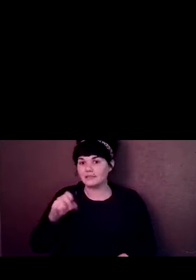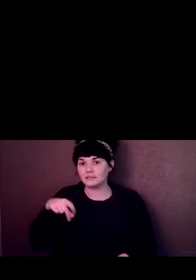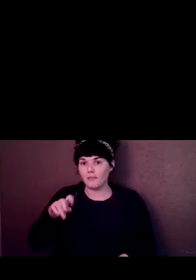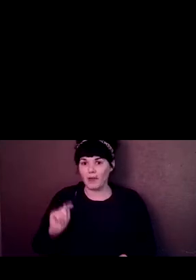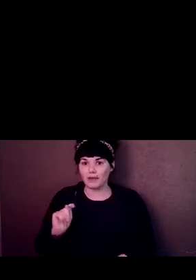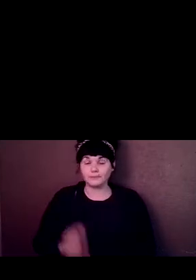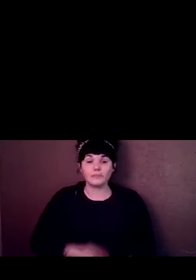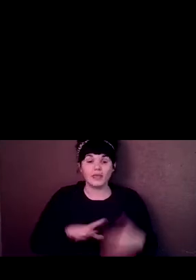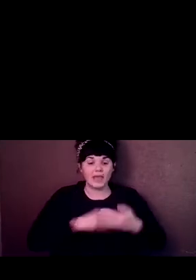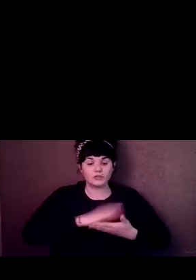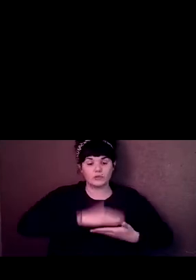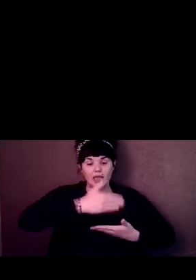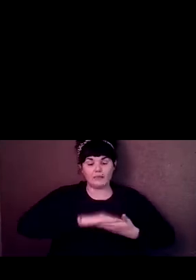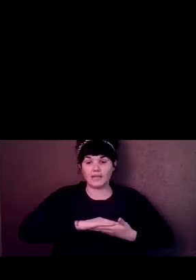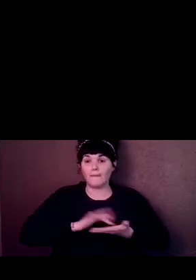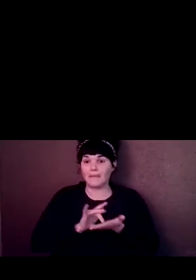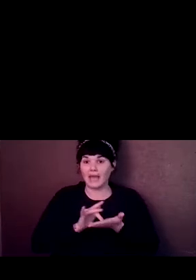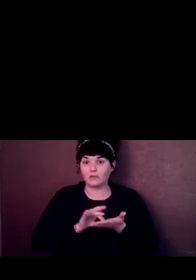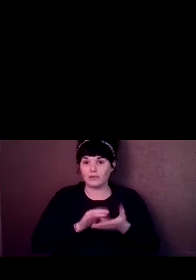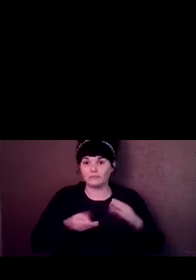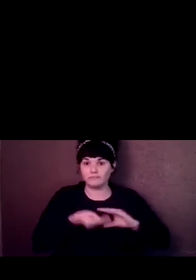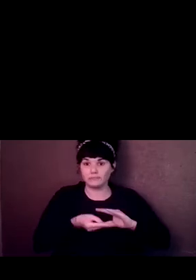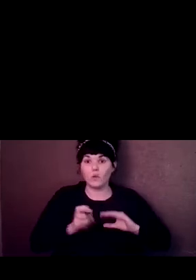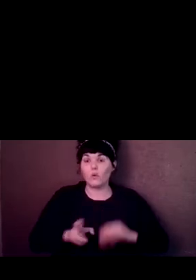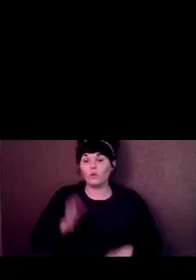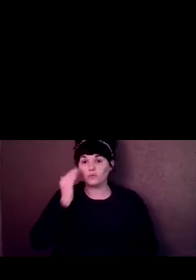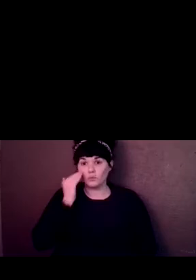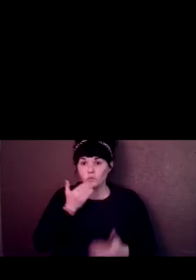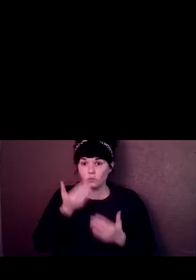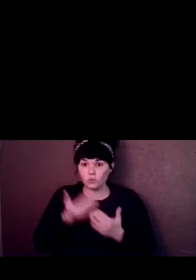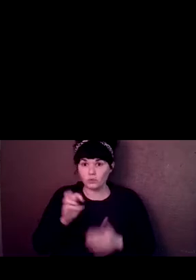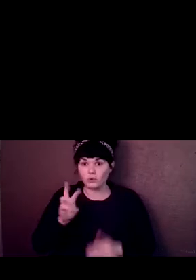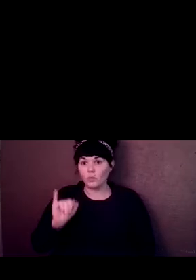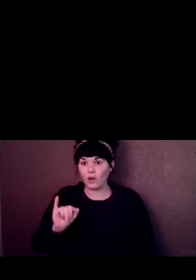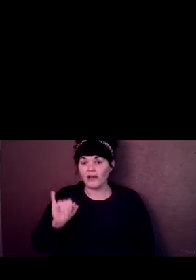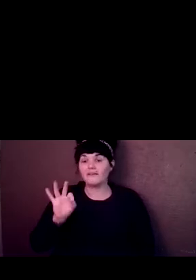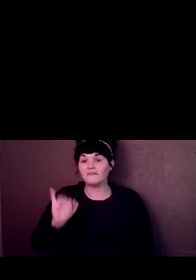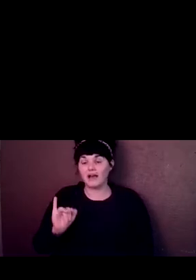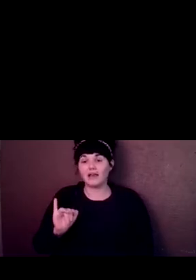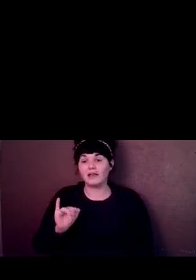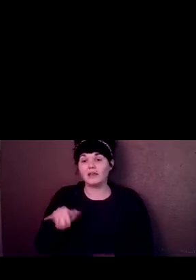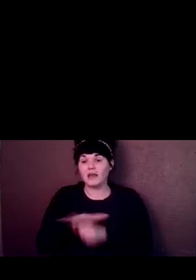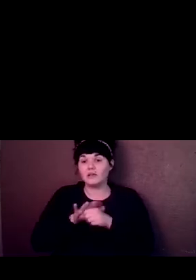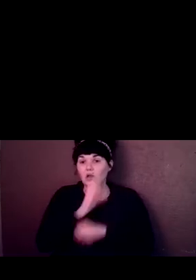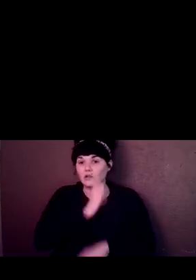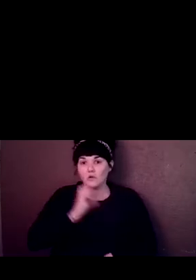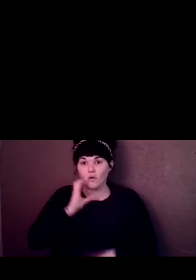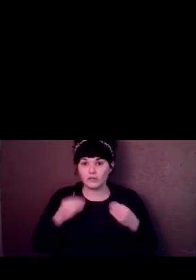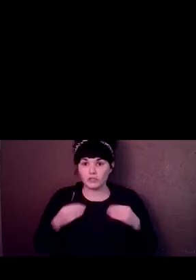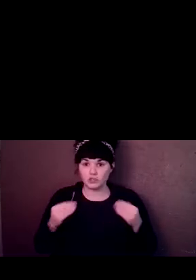battery, or know the good Wi-Fi at a local coffee shop. Know where to go in case you need it.